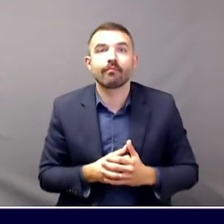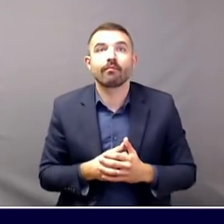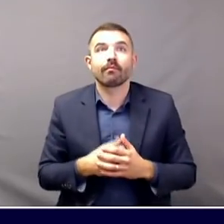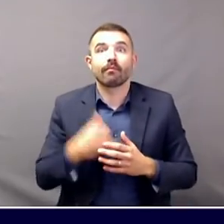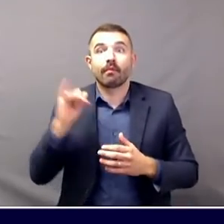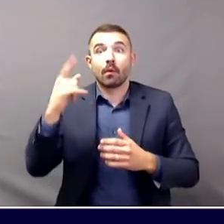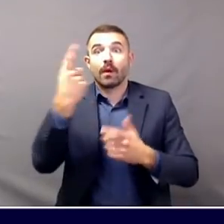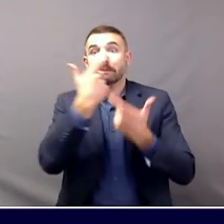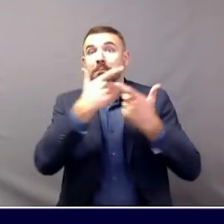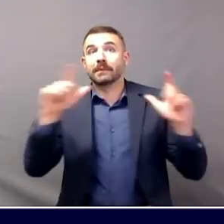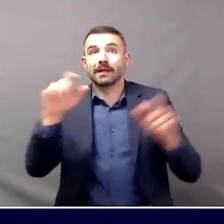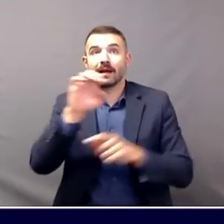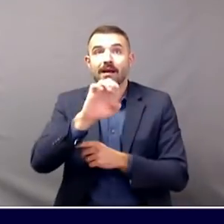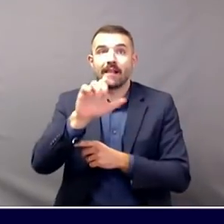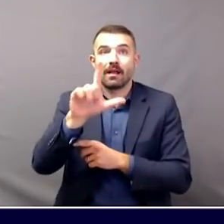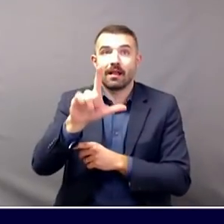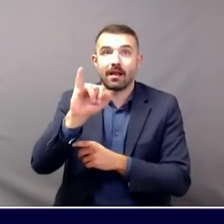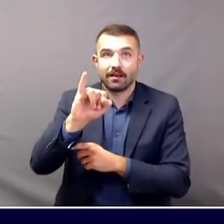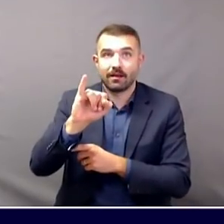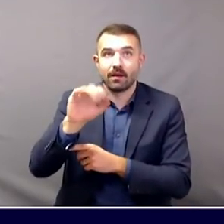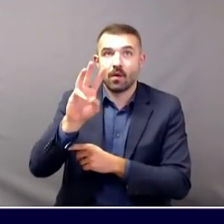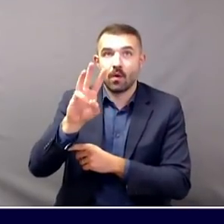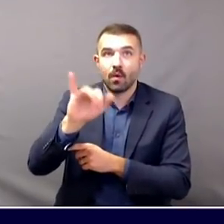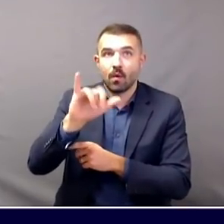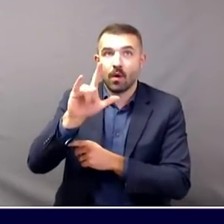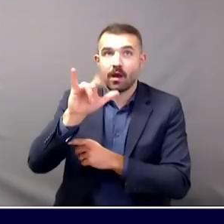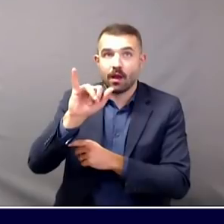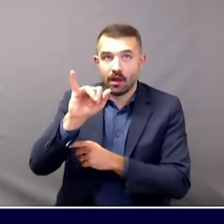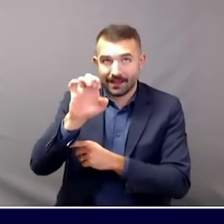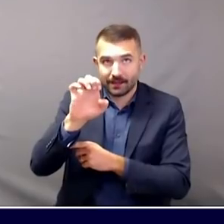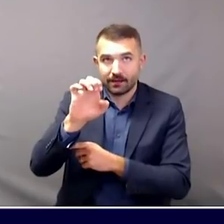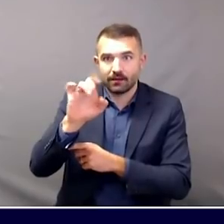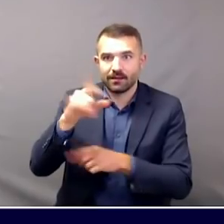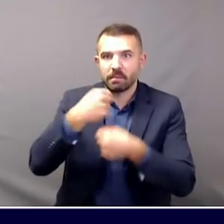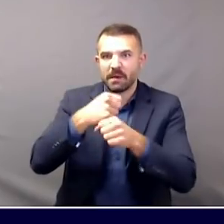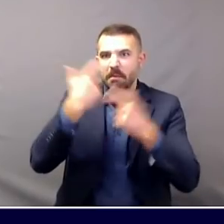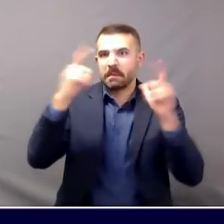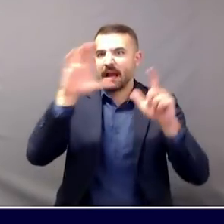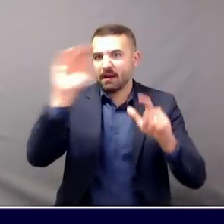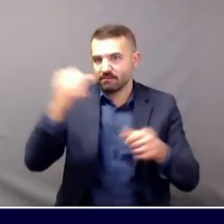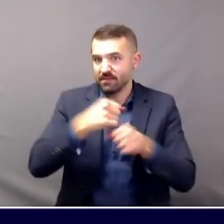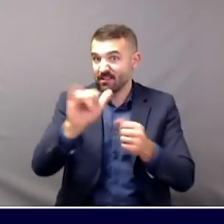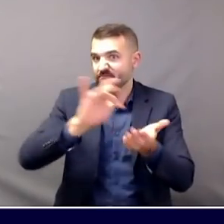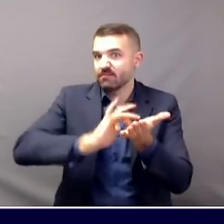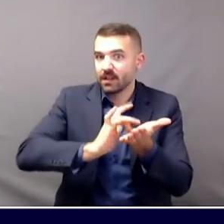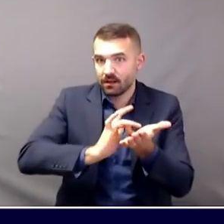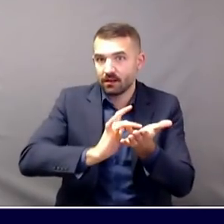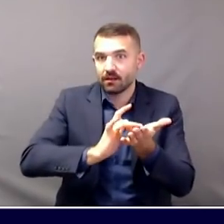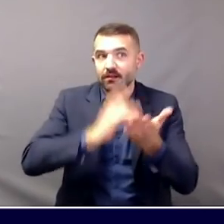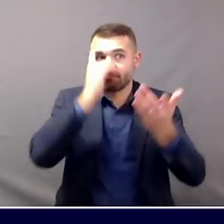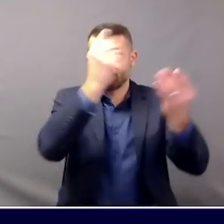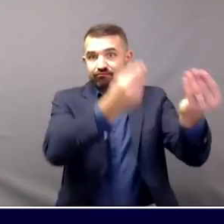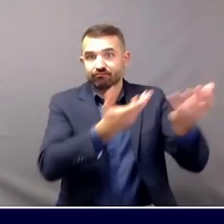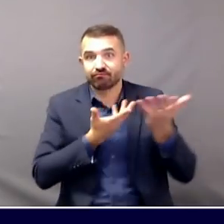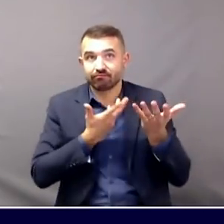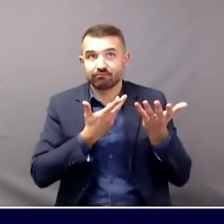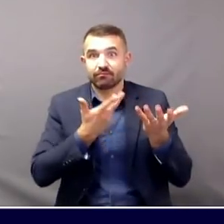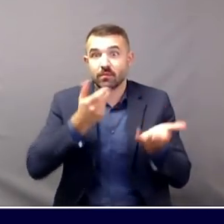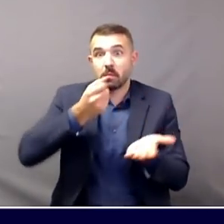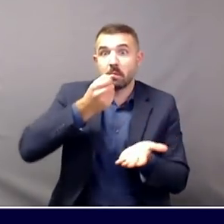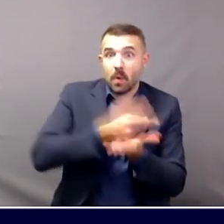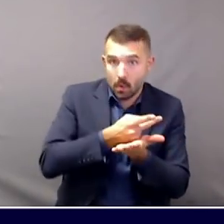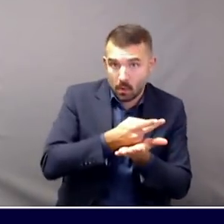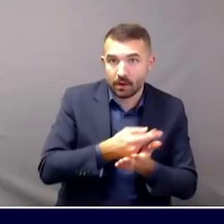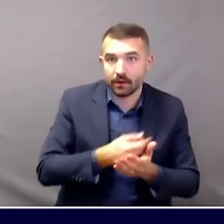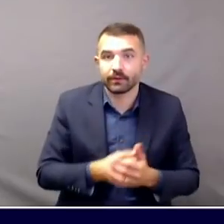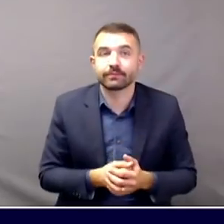Lilly. We were not only notified that the drug had been approved, but that Maine, as well as the other states, would be receiving